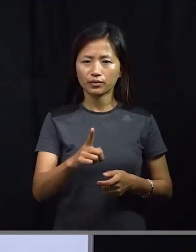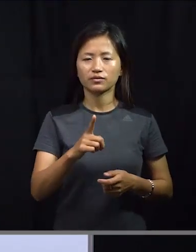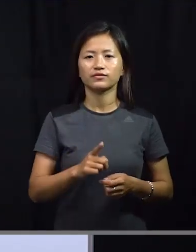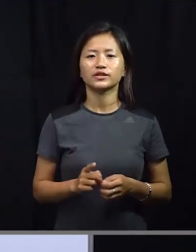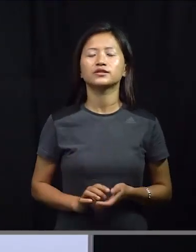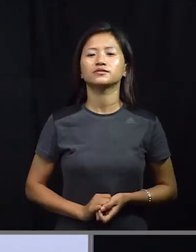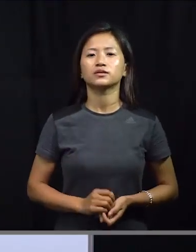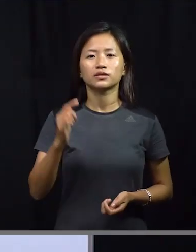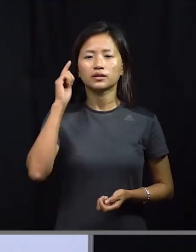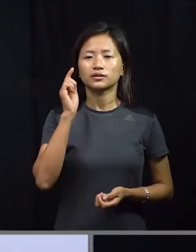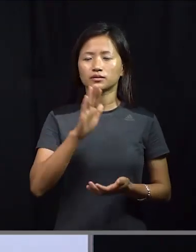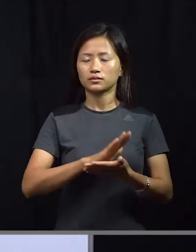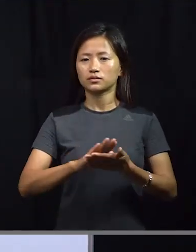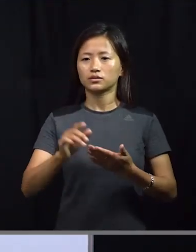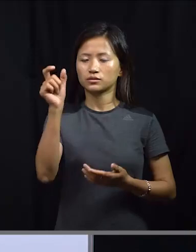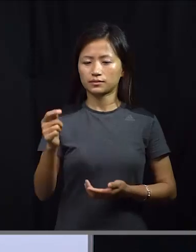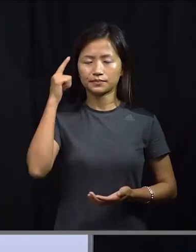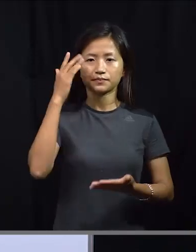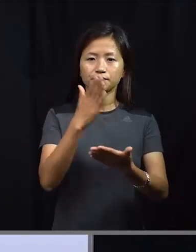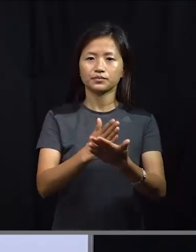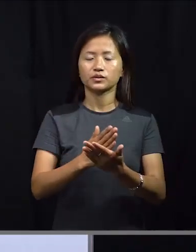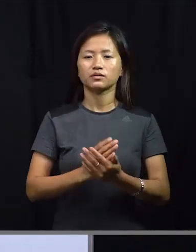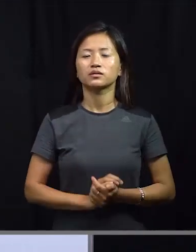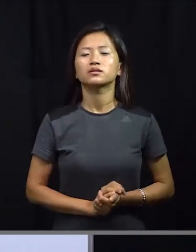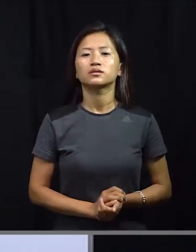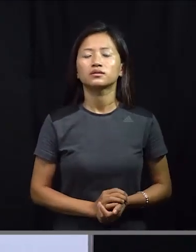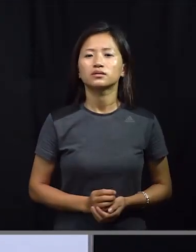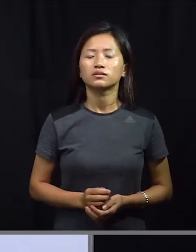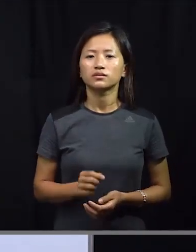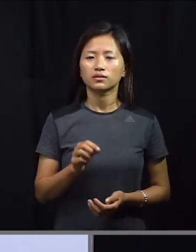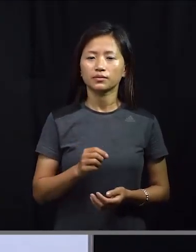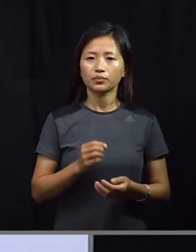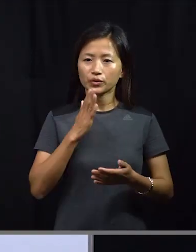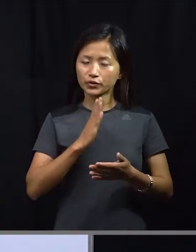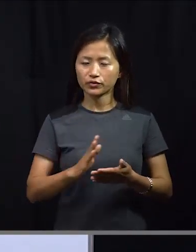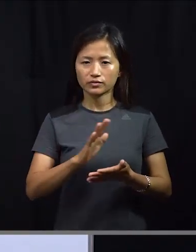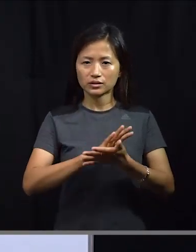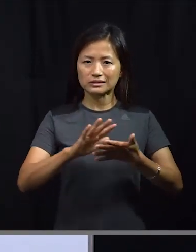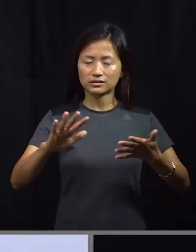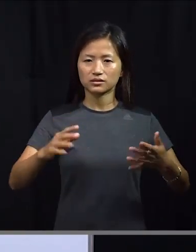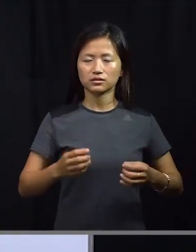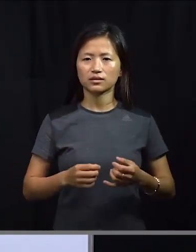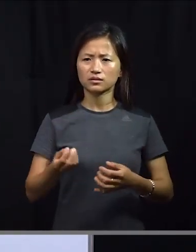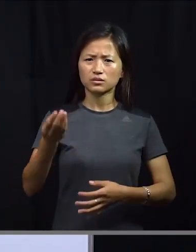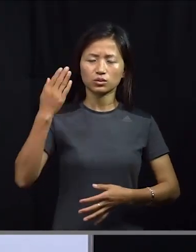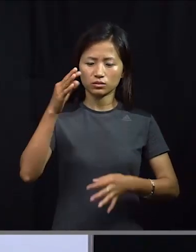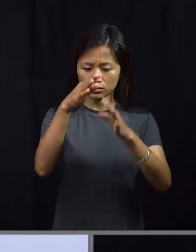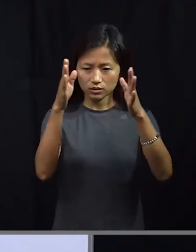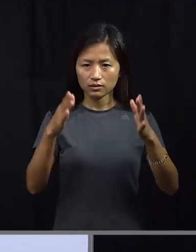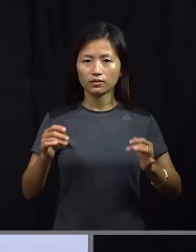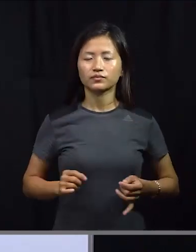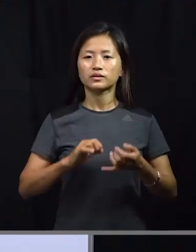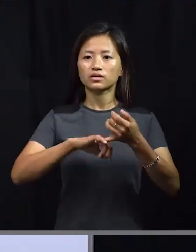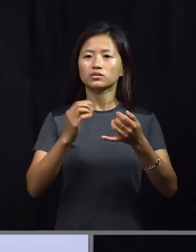the Hindus believe. Okay, and this is one instance through which it purifies, the soul and the spirit of